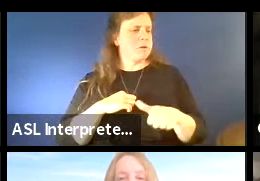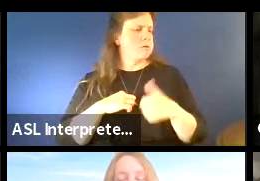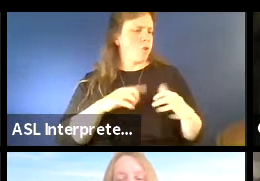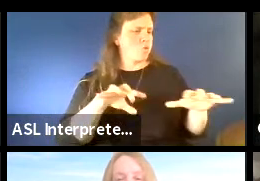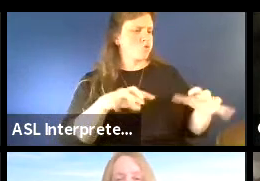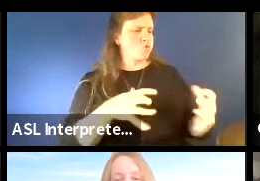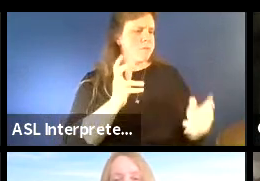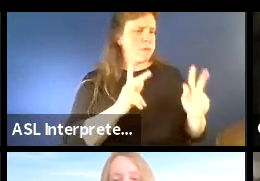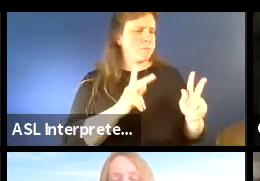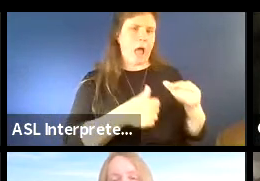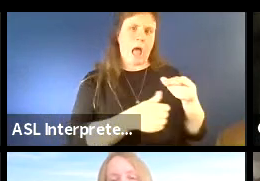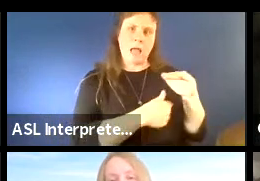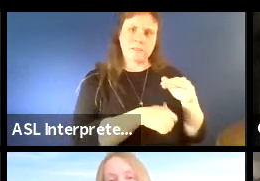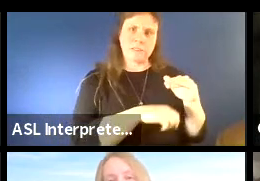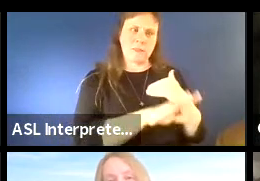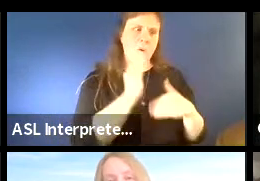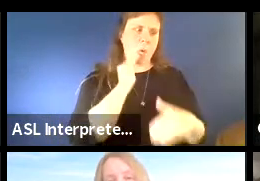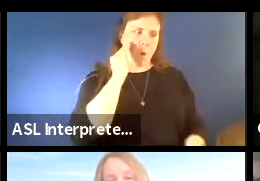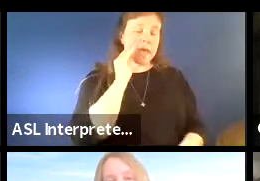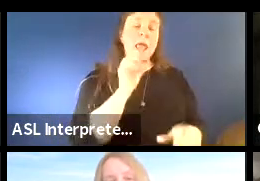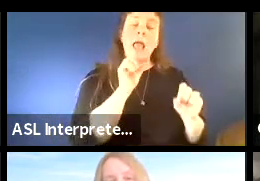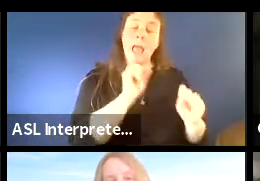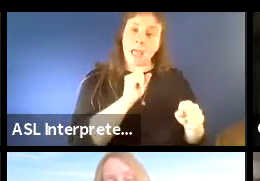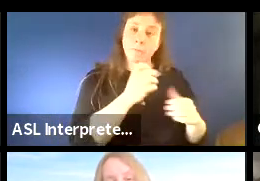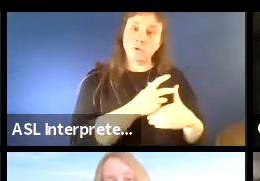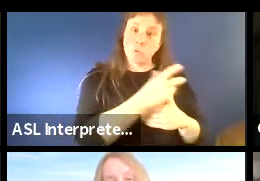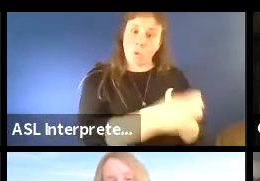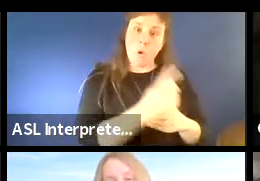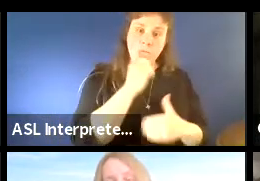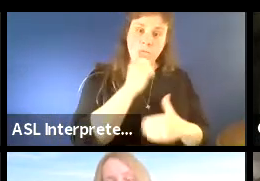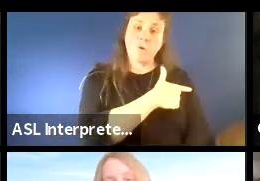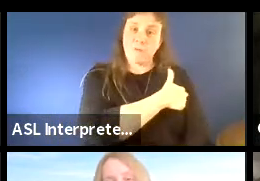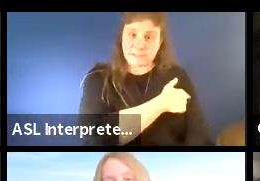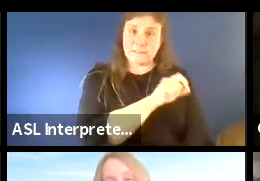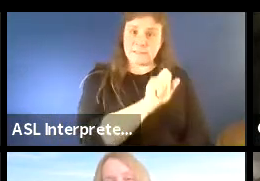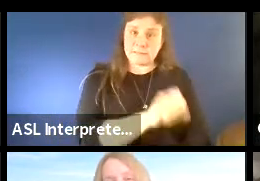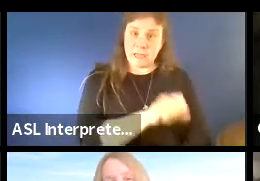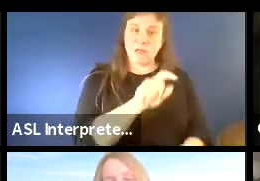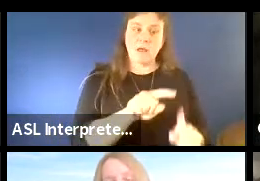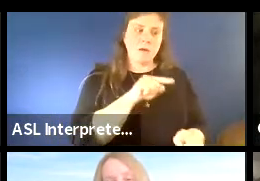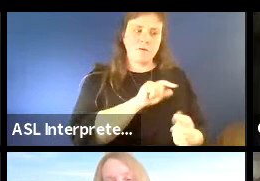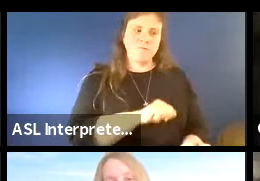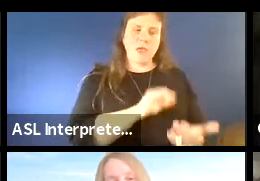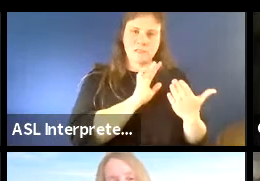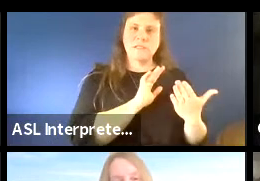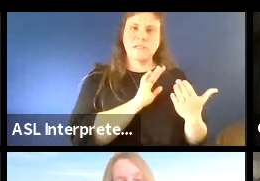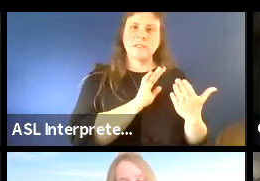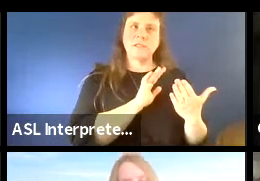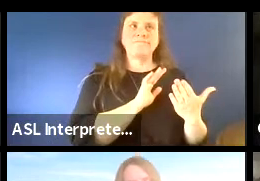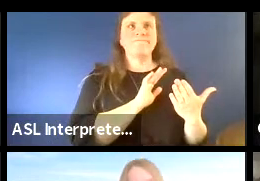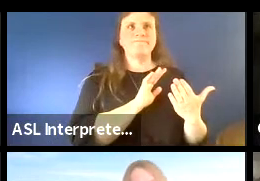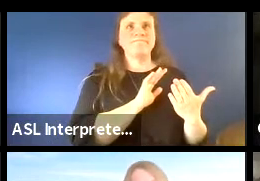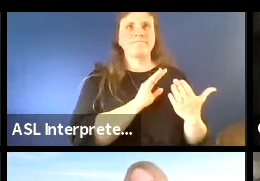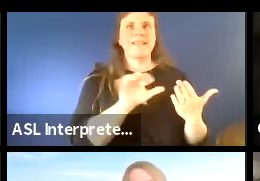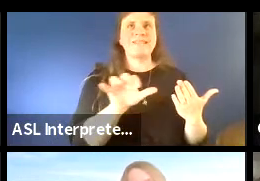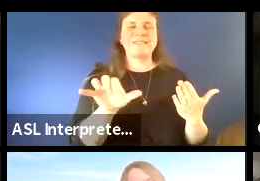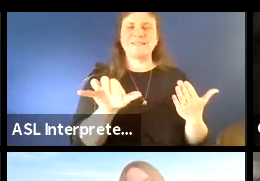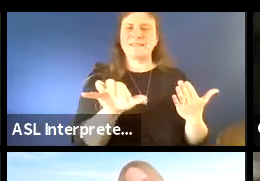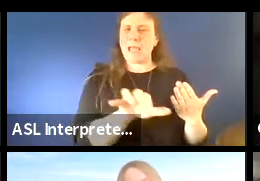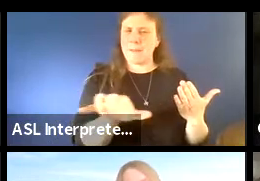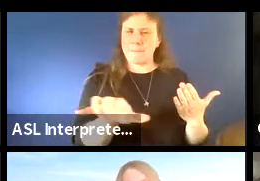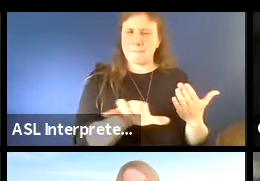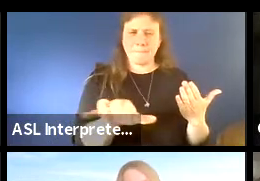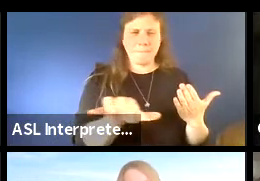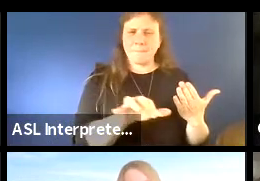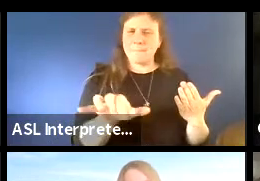in their homes and able to get out for vaccination, and facing much of that sort of, someone has